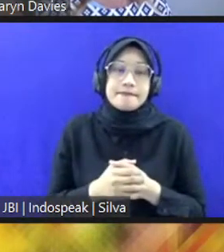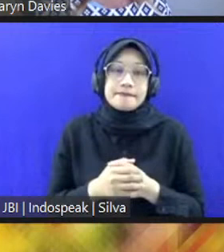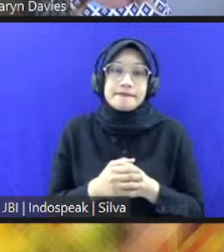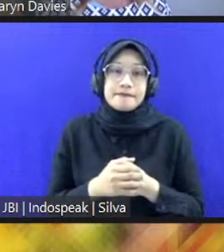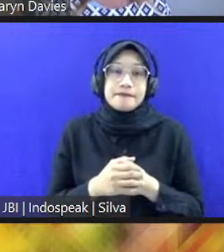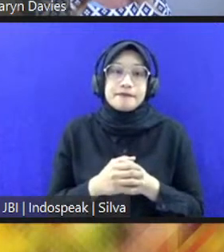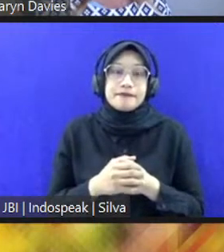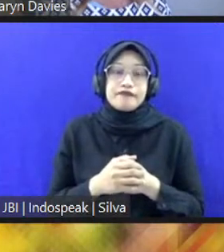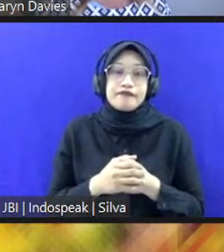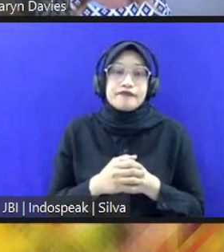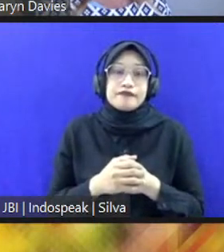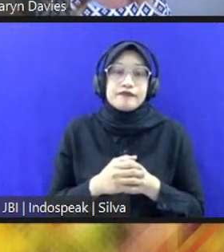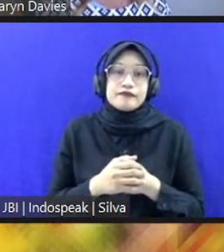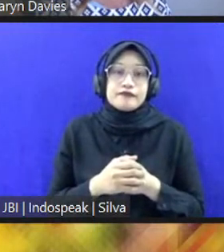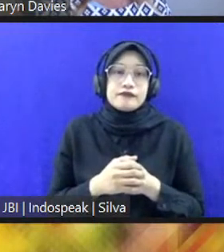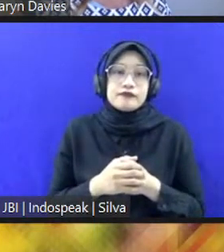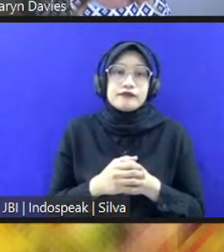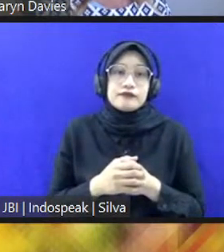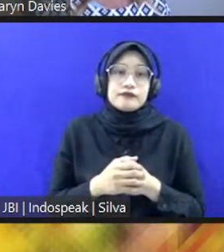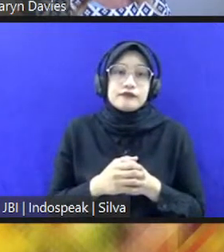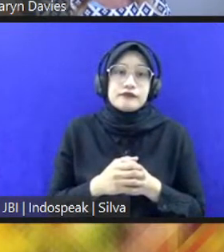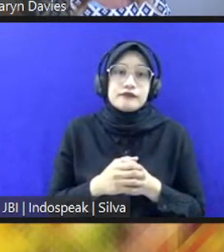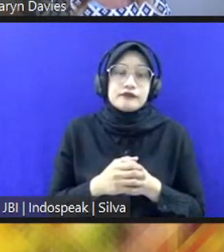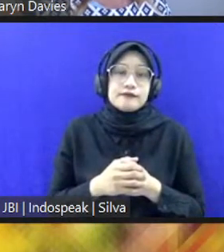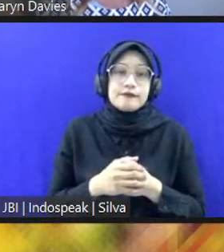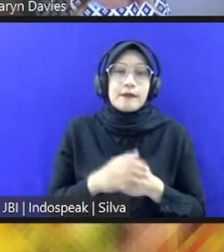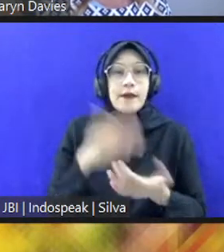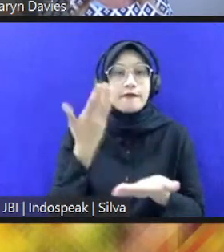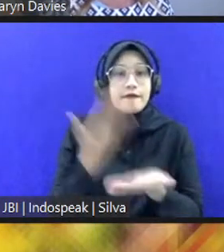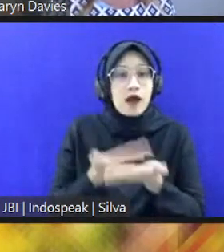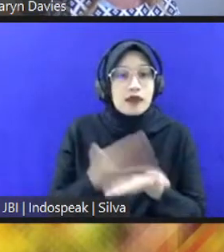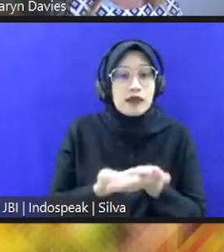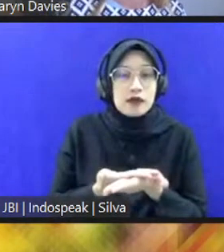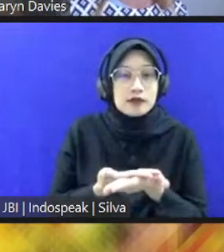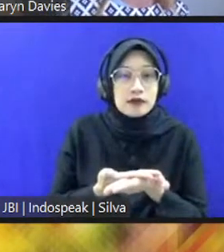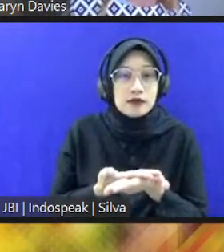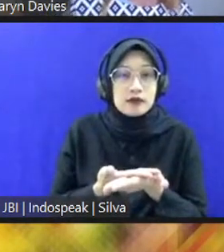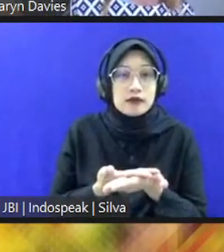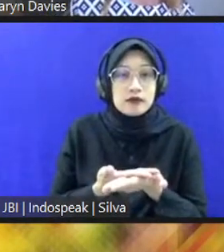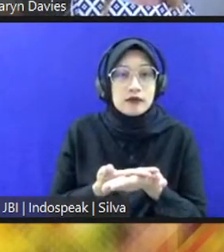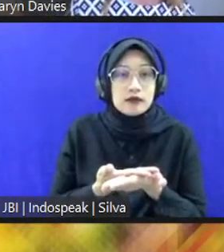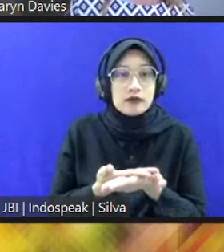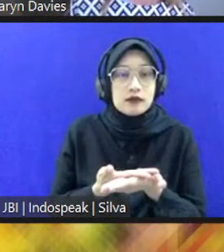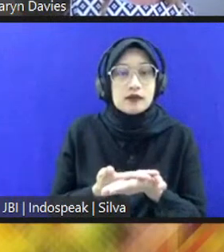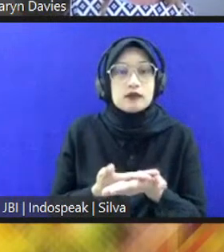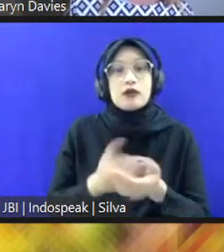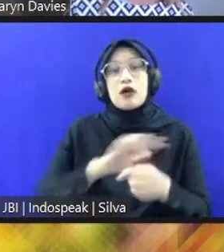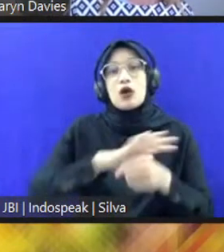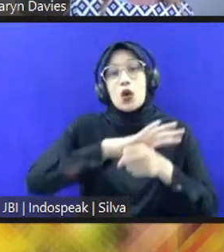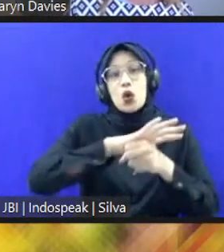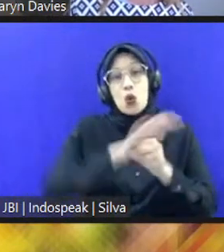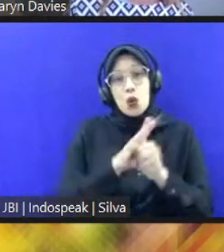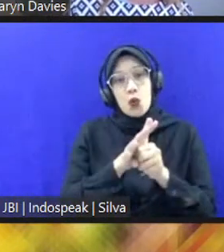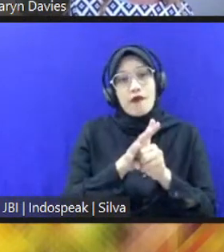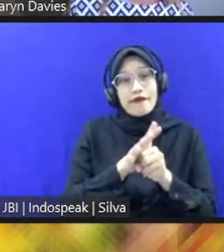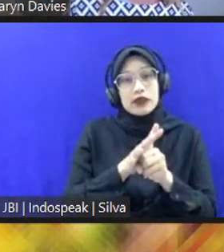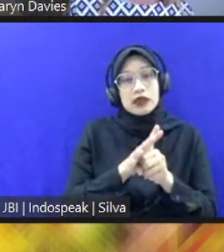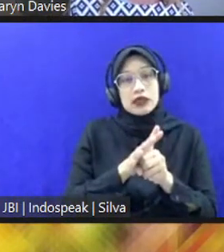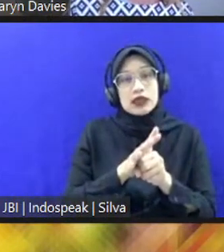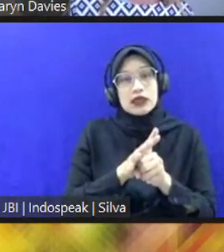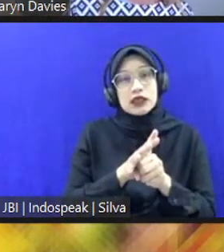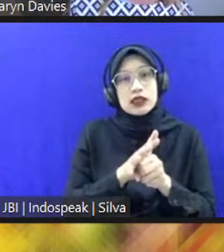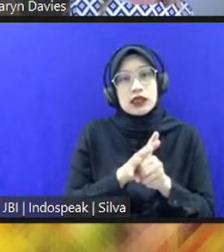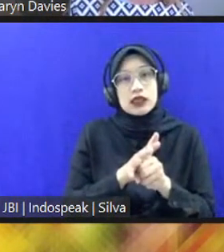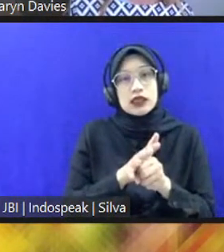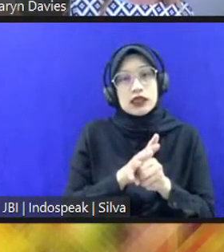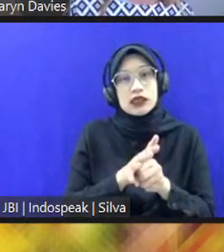to the fact that the COVID period has seen a bit of